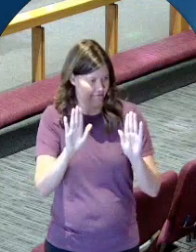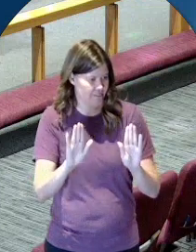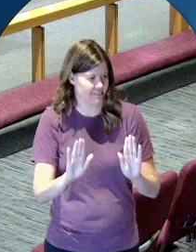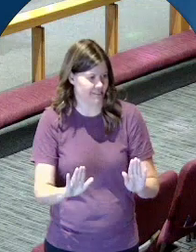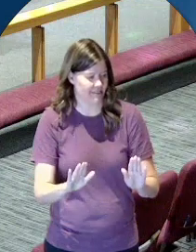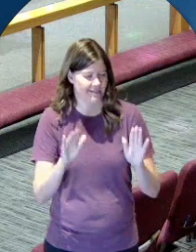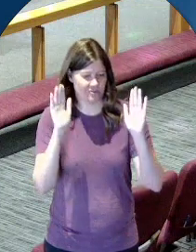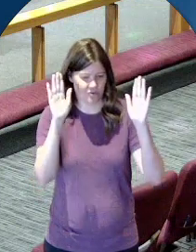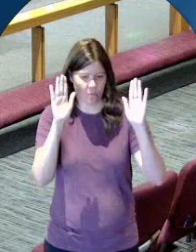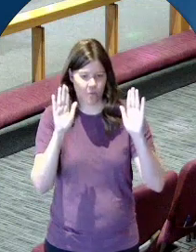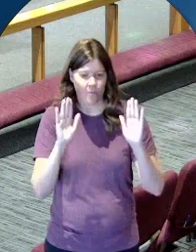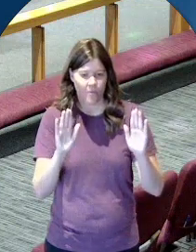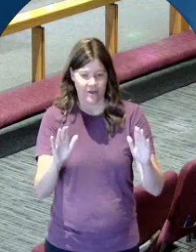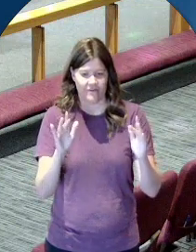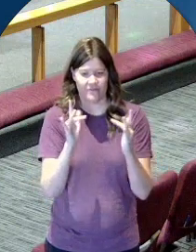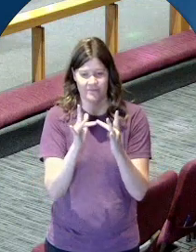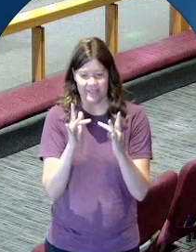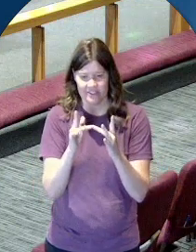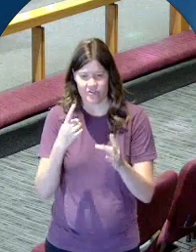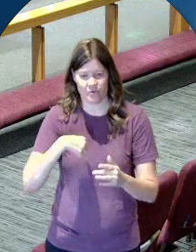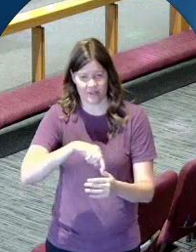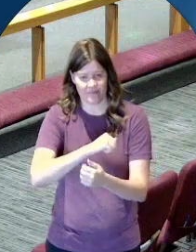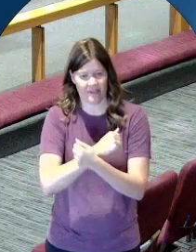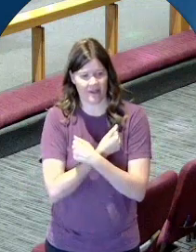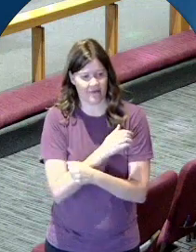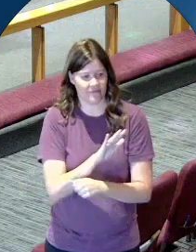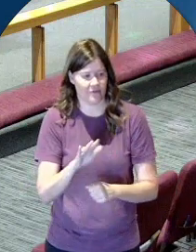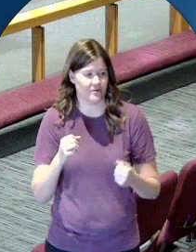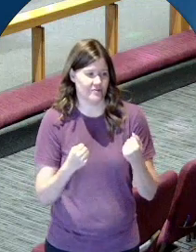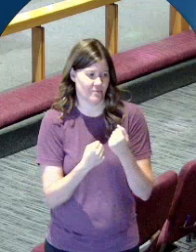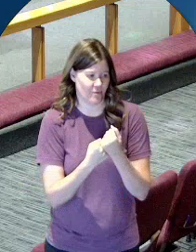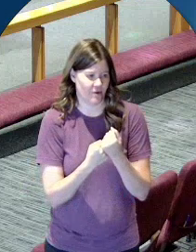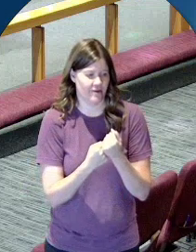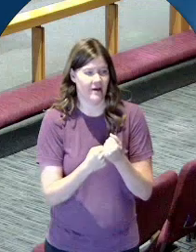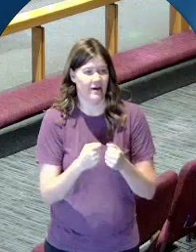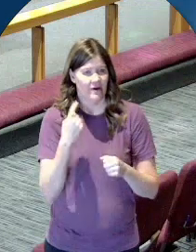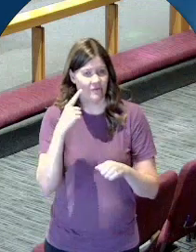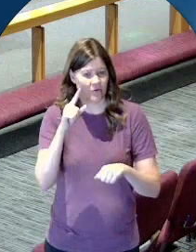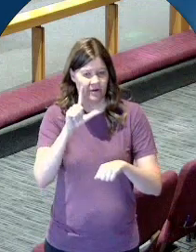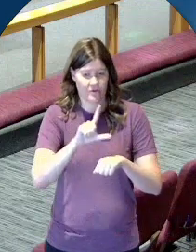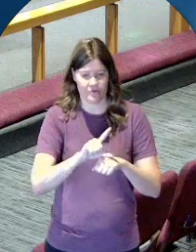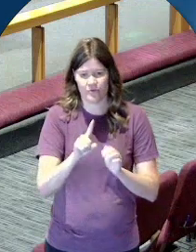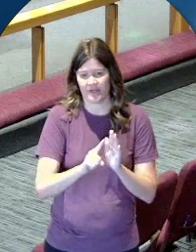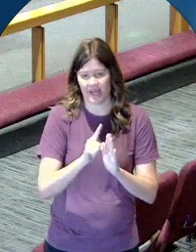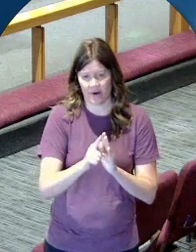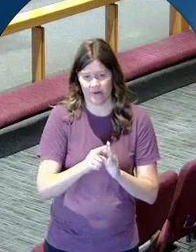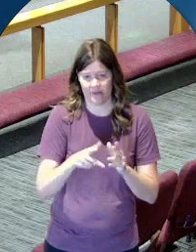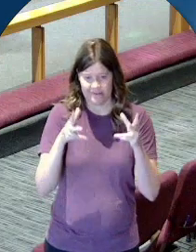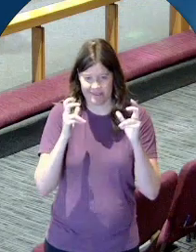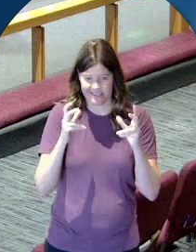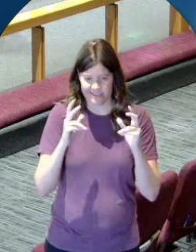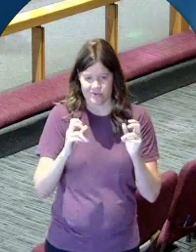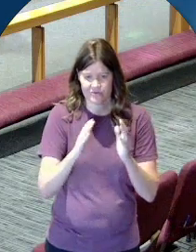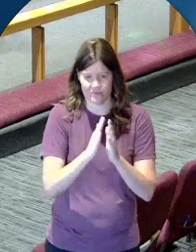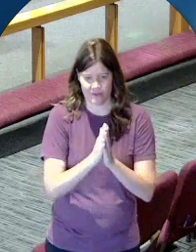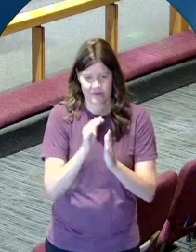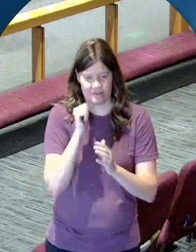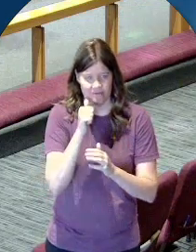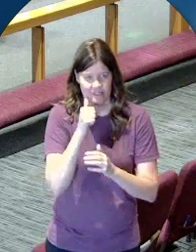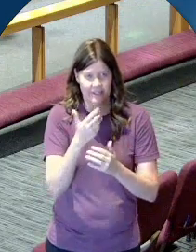brilliant message to bring. So we'd love to have you support Lutheran Hour and listen to the daily devotions. Thank